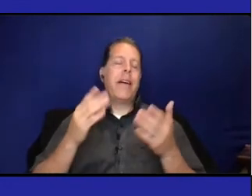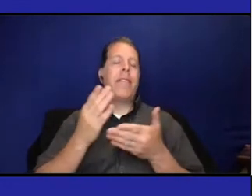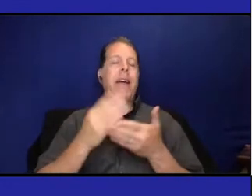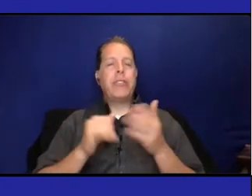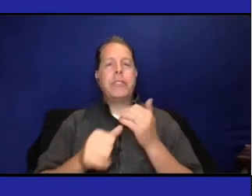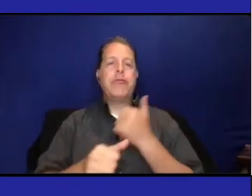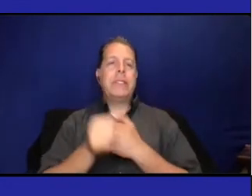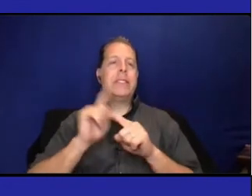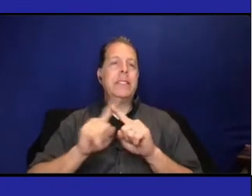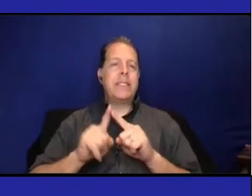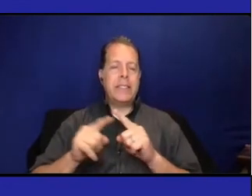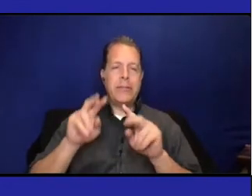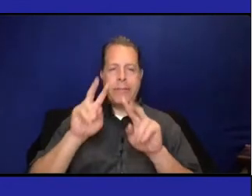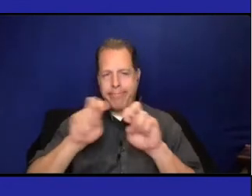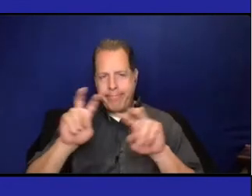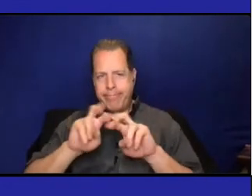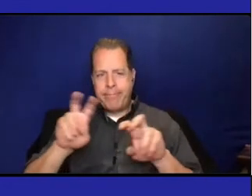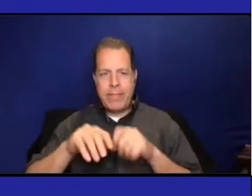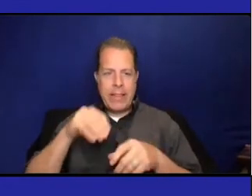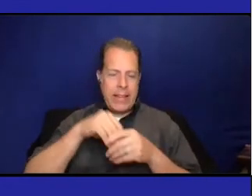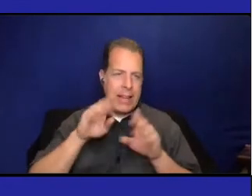considered with the in-house and the